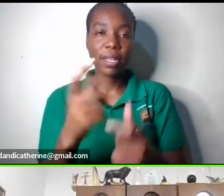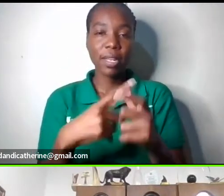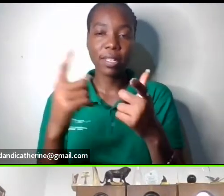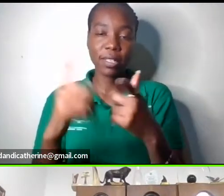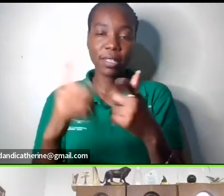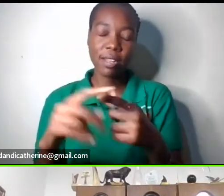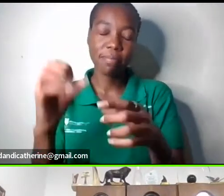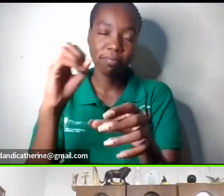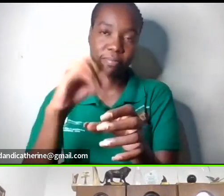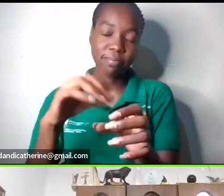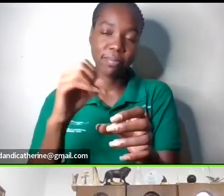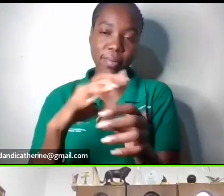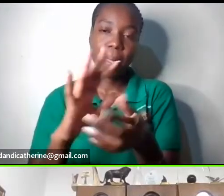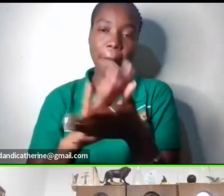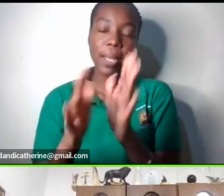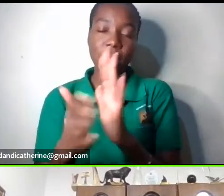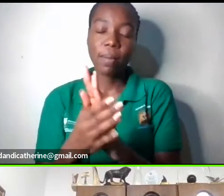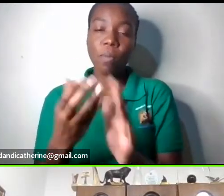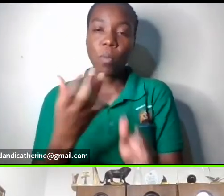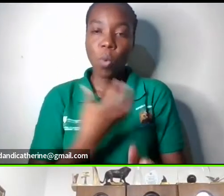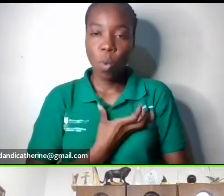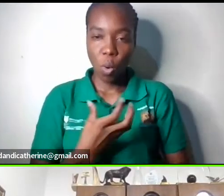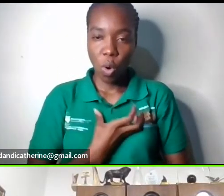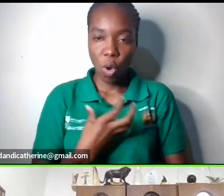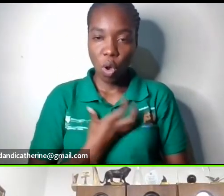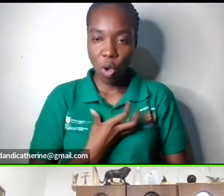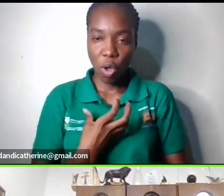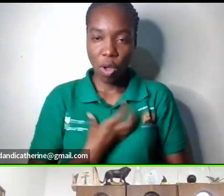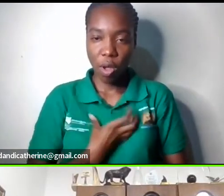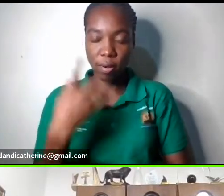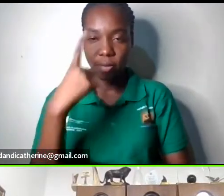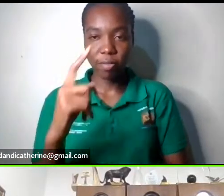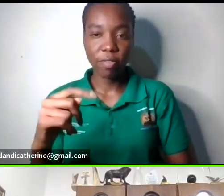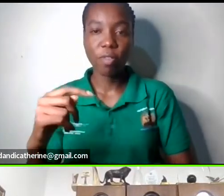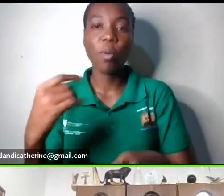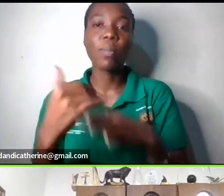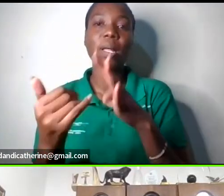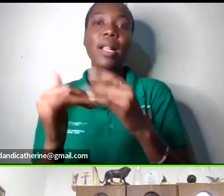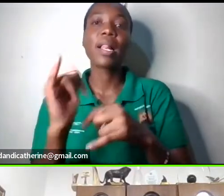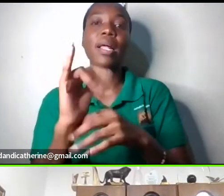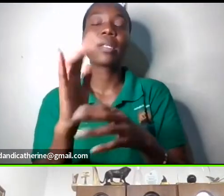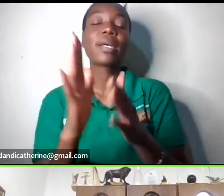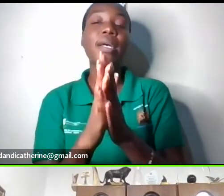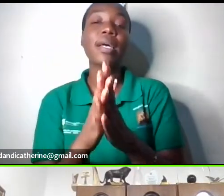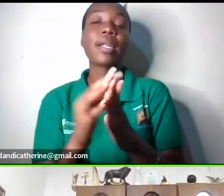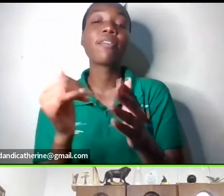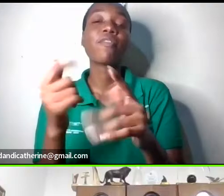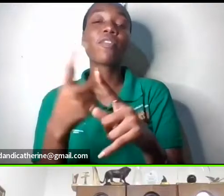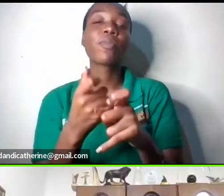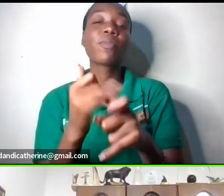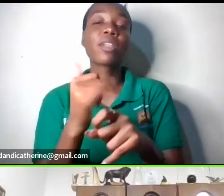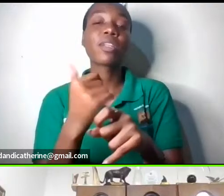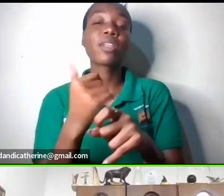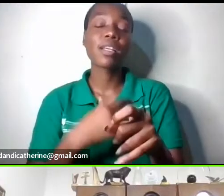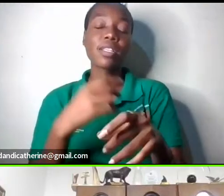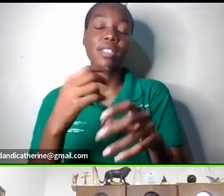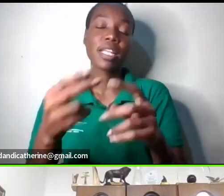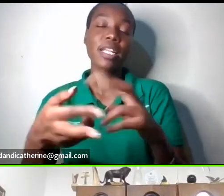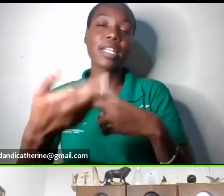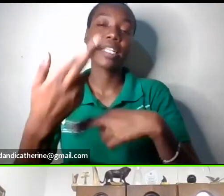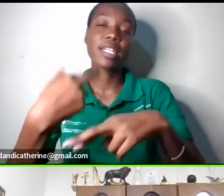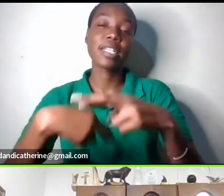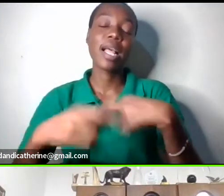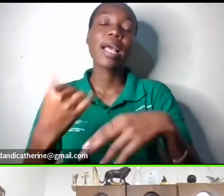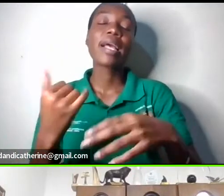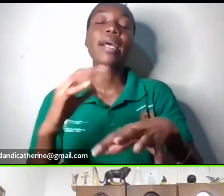become co-owners of this infrastructure, and in so doing get a return out of it. So to me, it is an